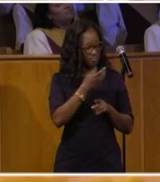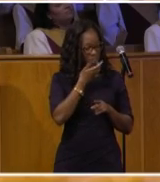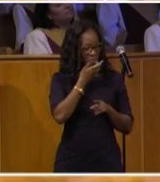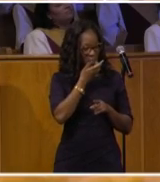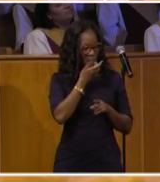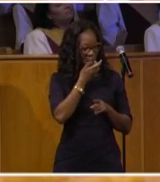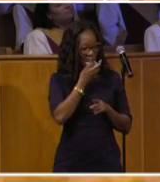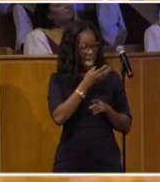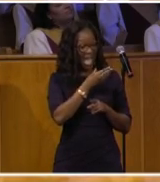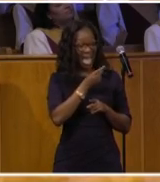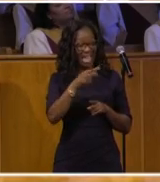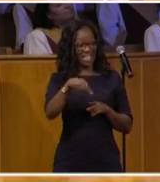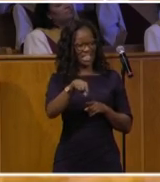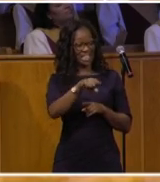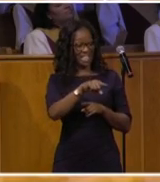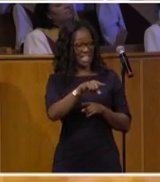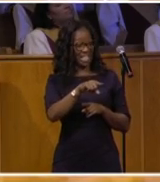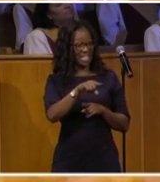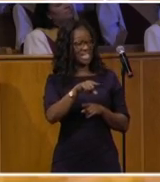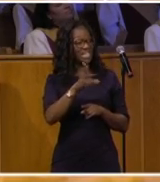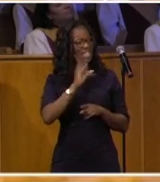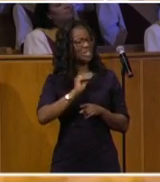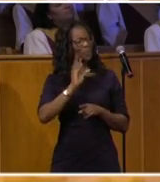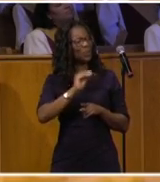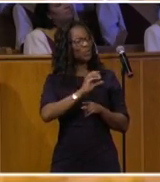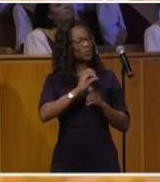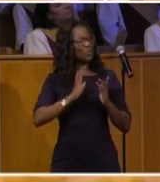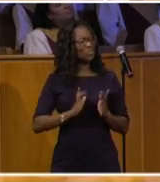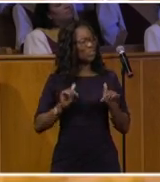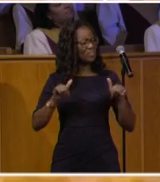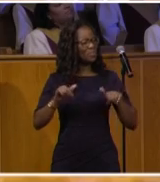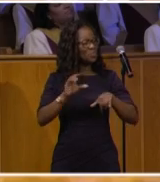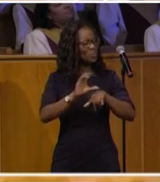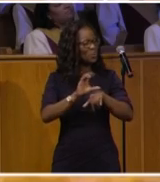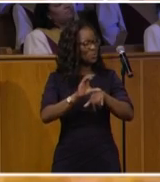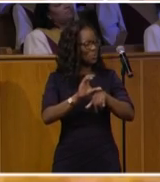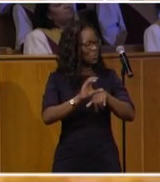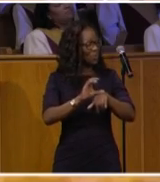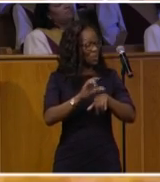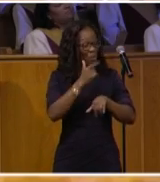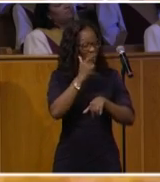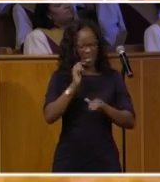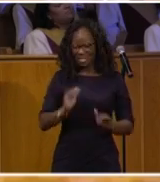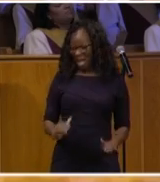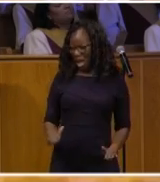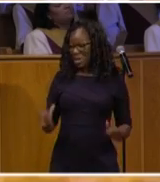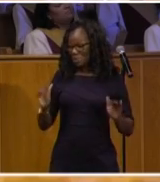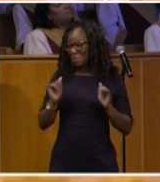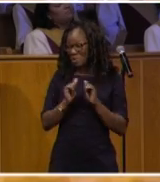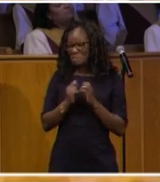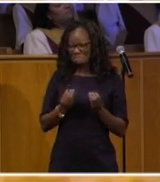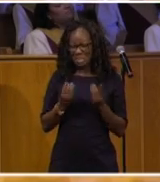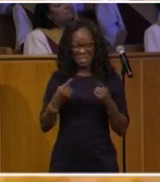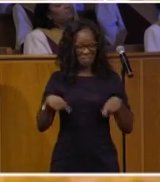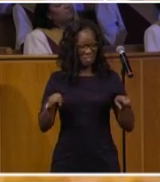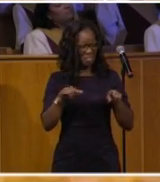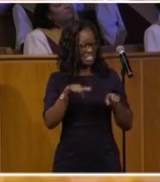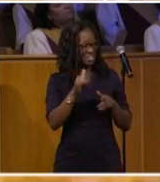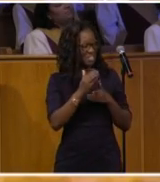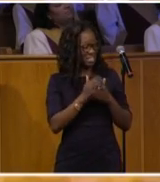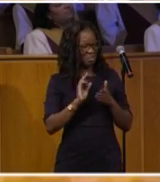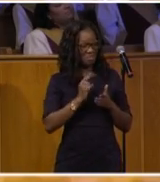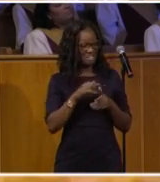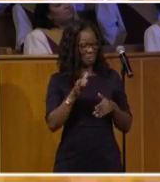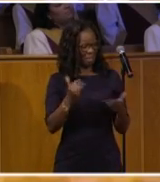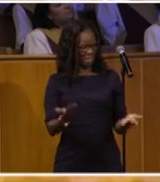And these seniors in this church, because I grew up with many of them, there's still some of them around,